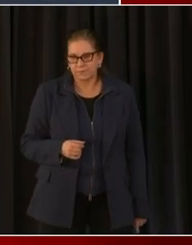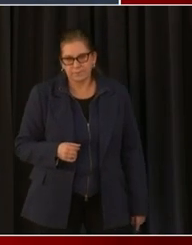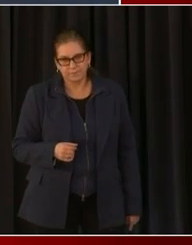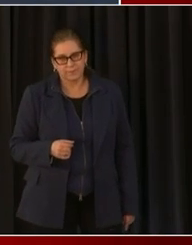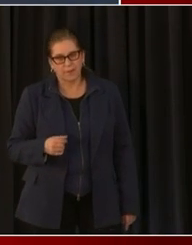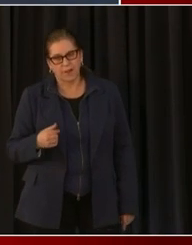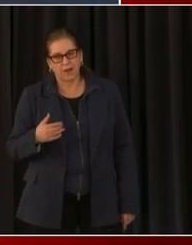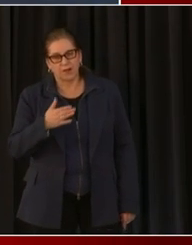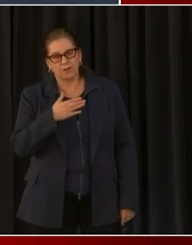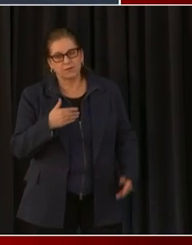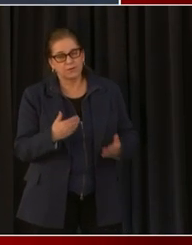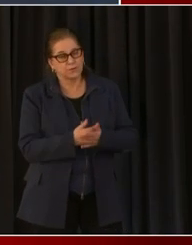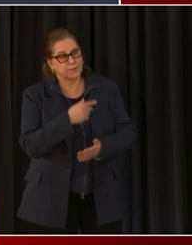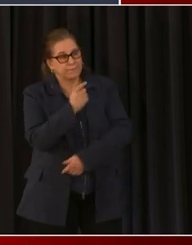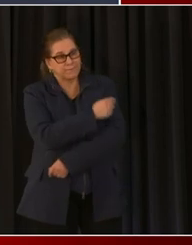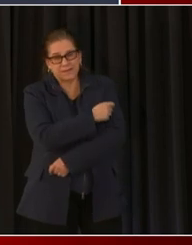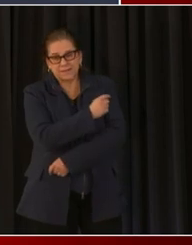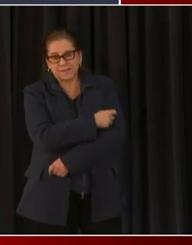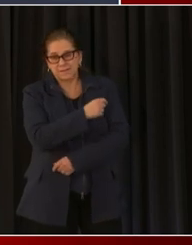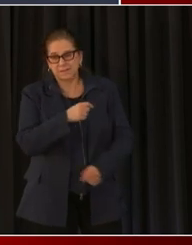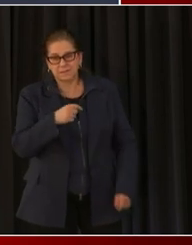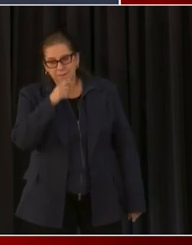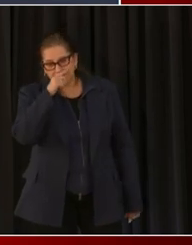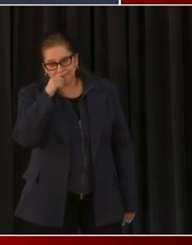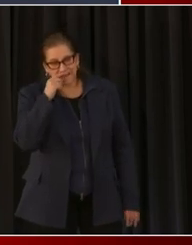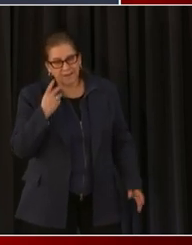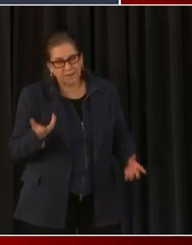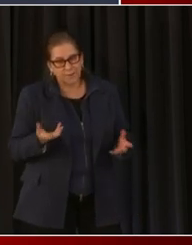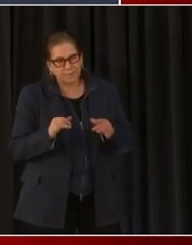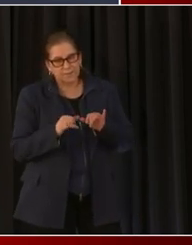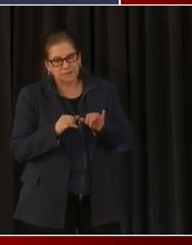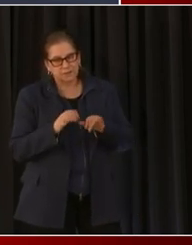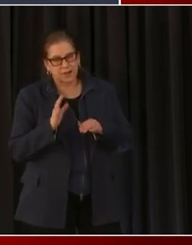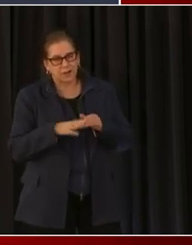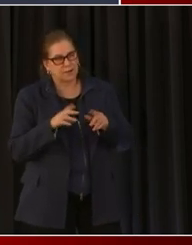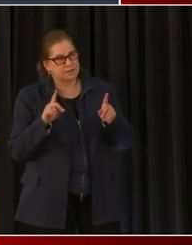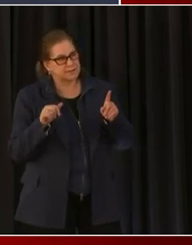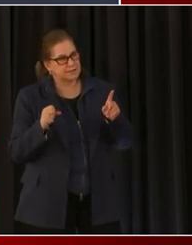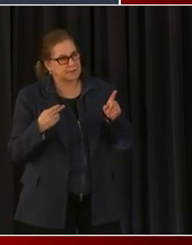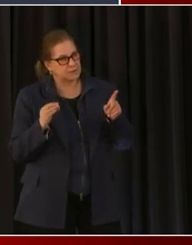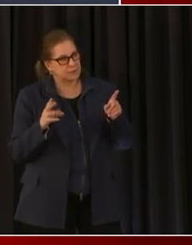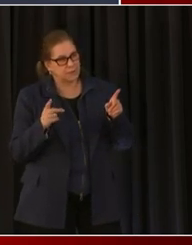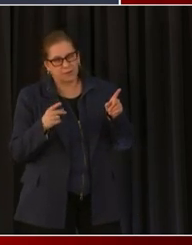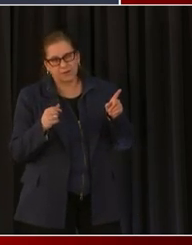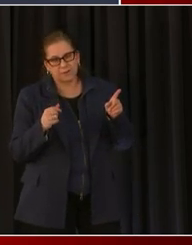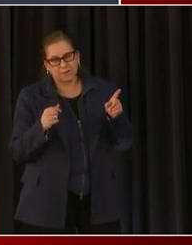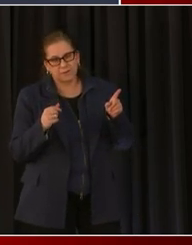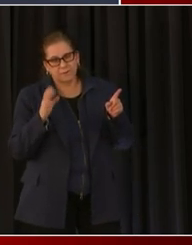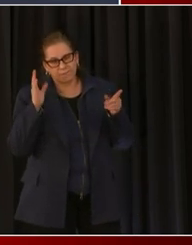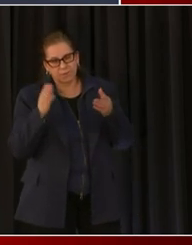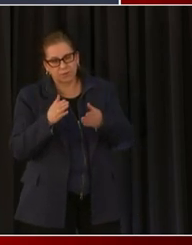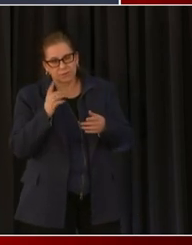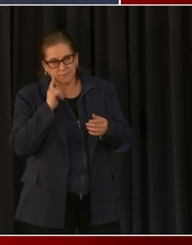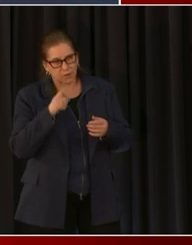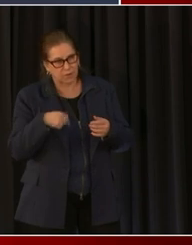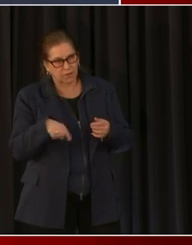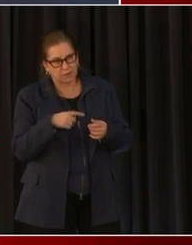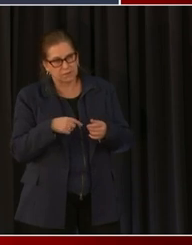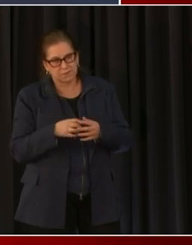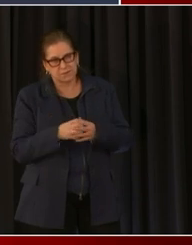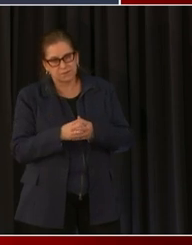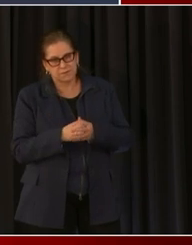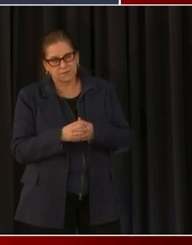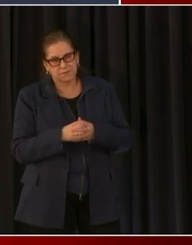appreciate the new vaccination dashboard. I wonder what metrics on this dashboard are you keeping a close eye on as a way to